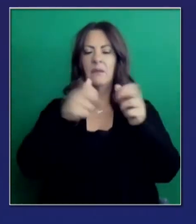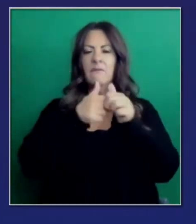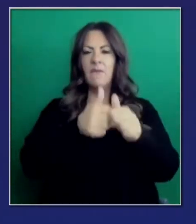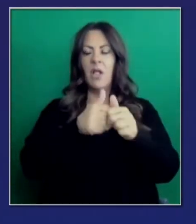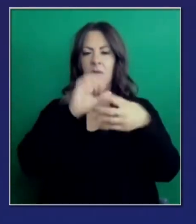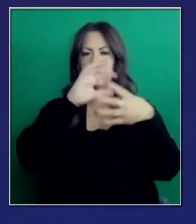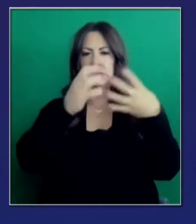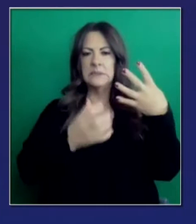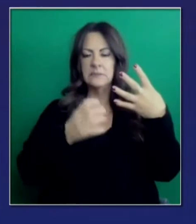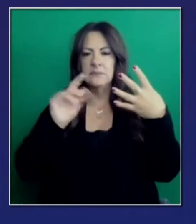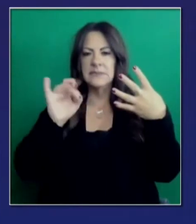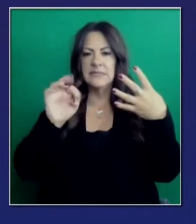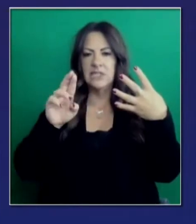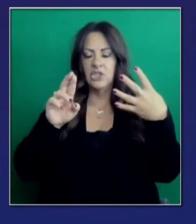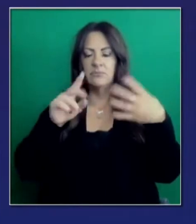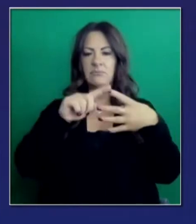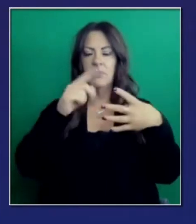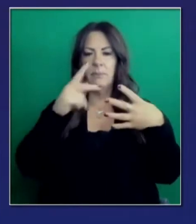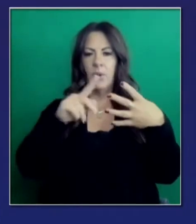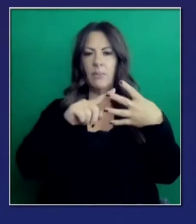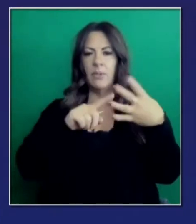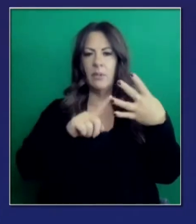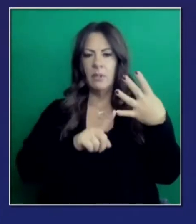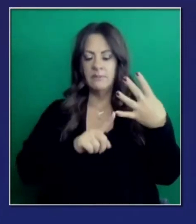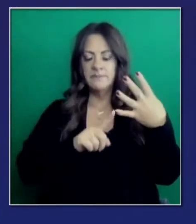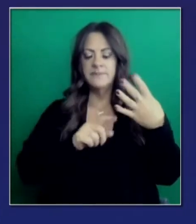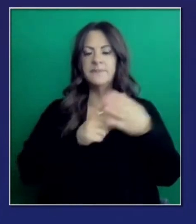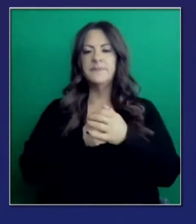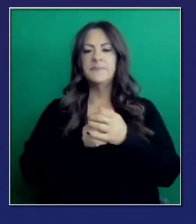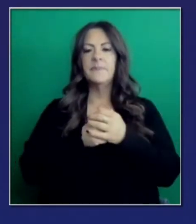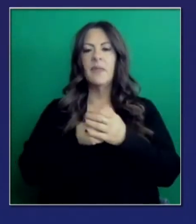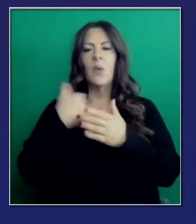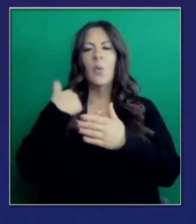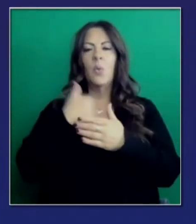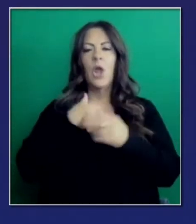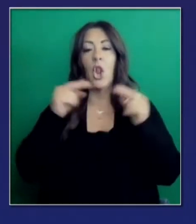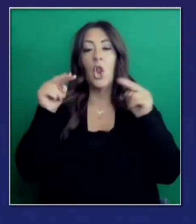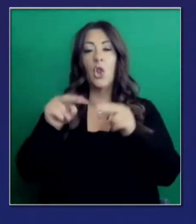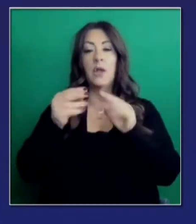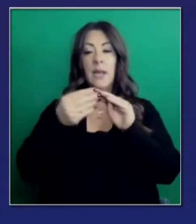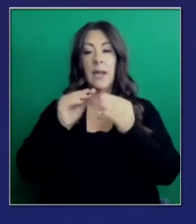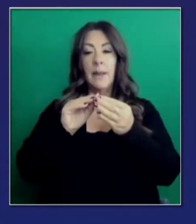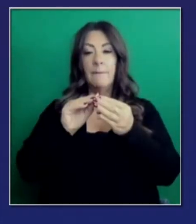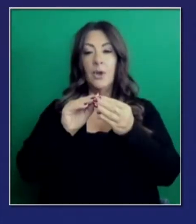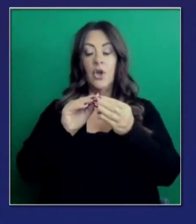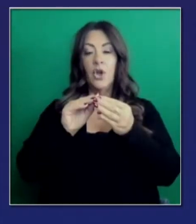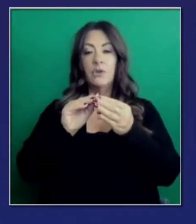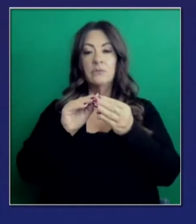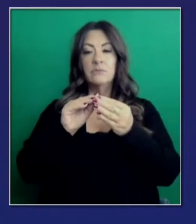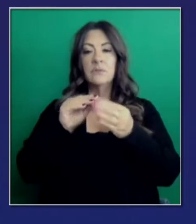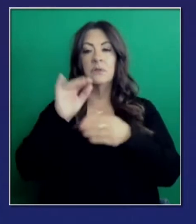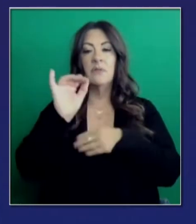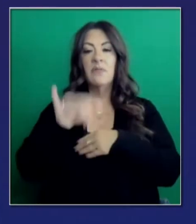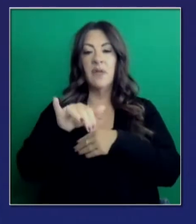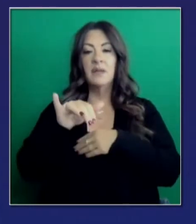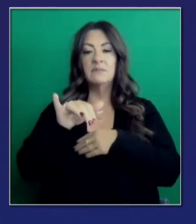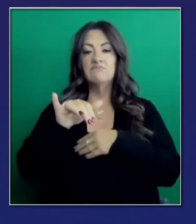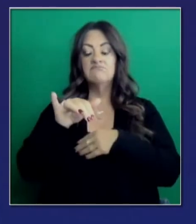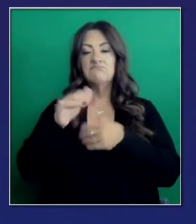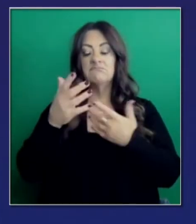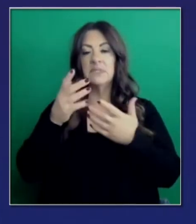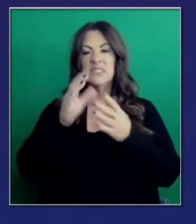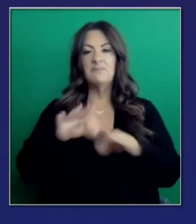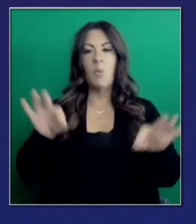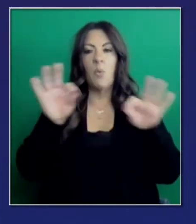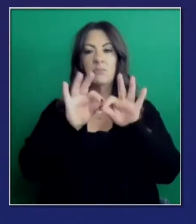weeks from today. We look again at capacity, looking through the lens of a number of variables. Clearly, estimated